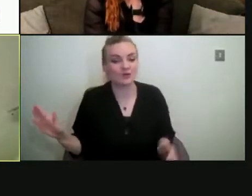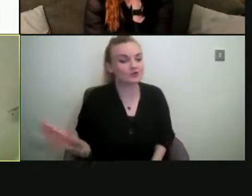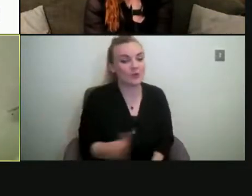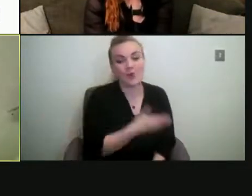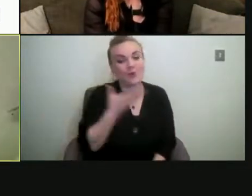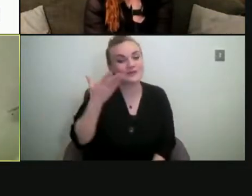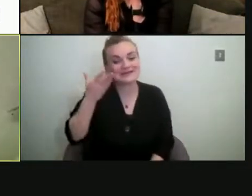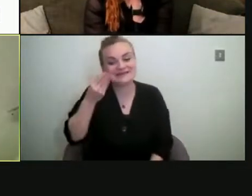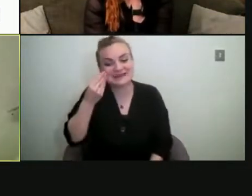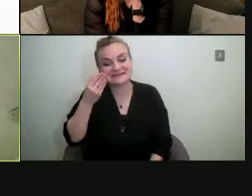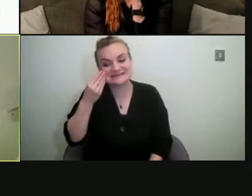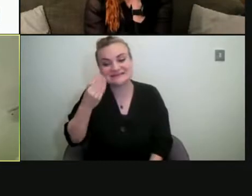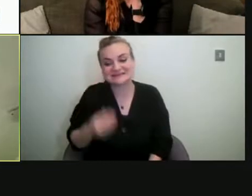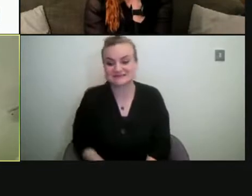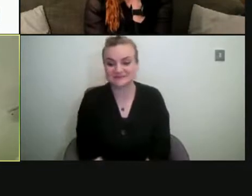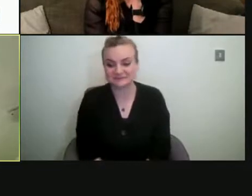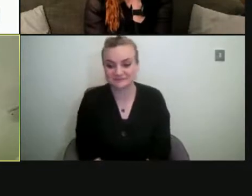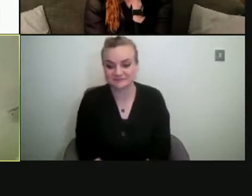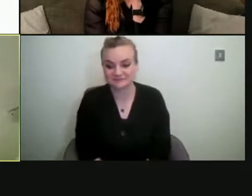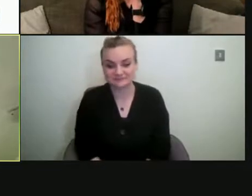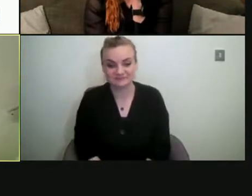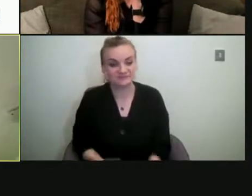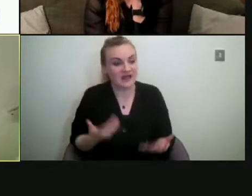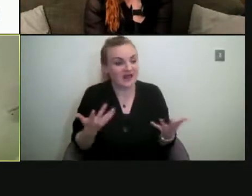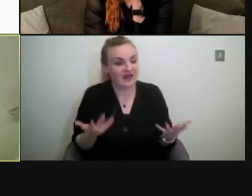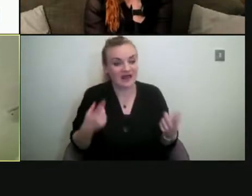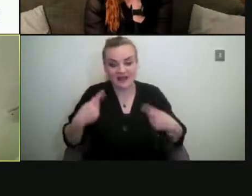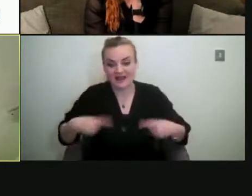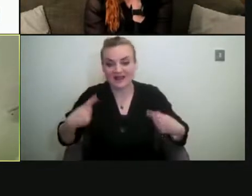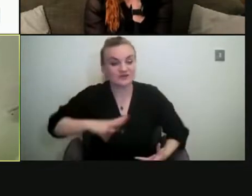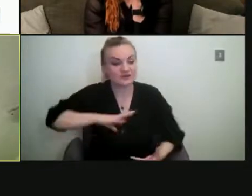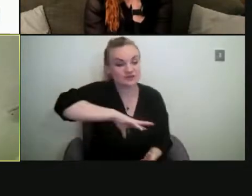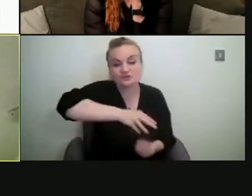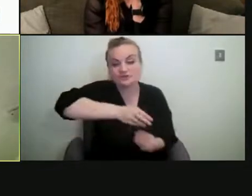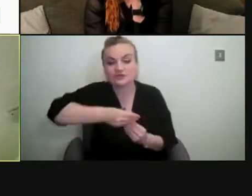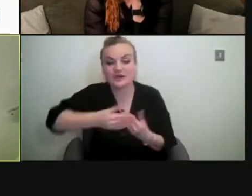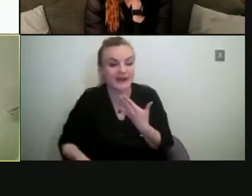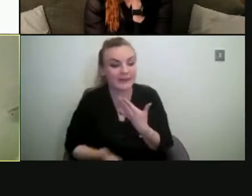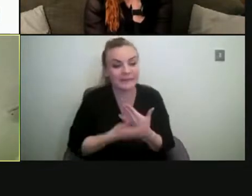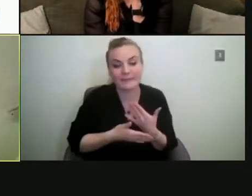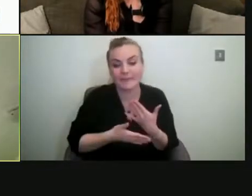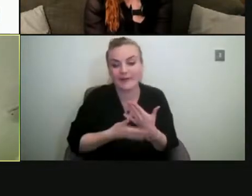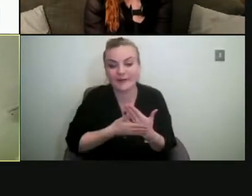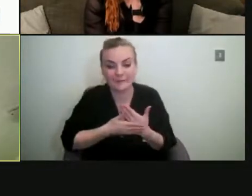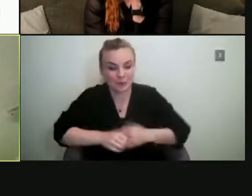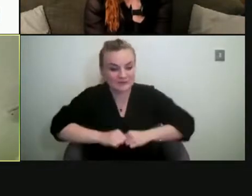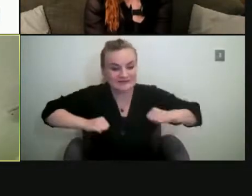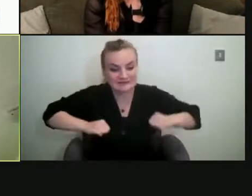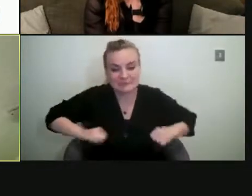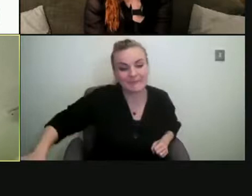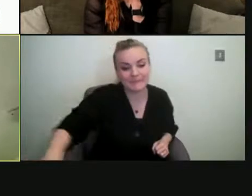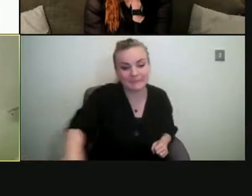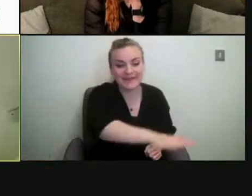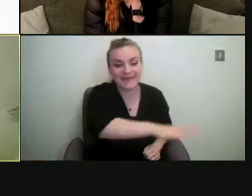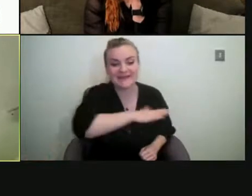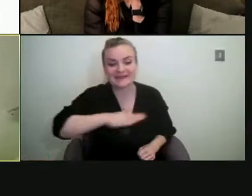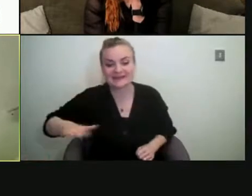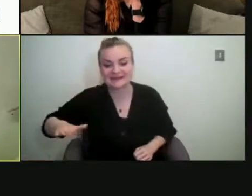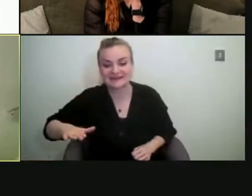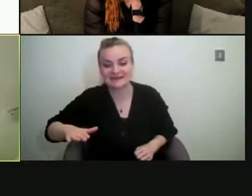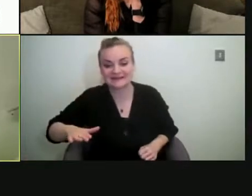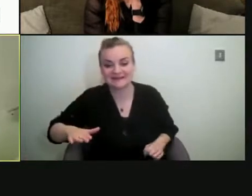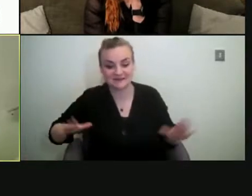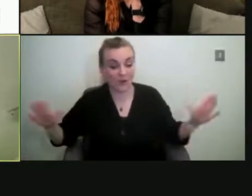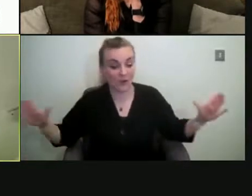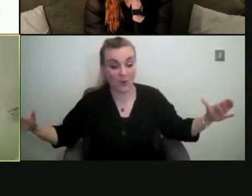senses, to create more space between all of